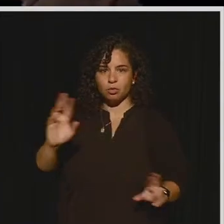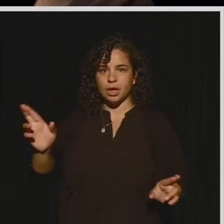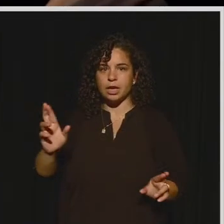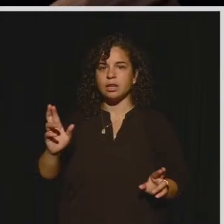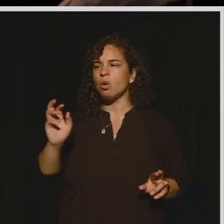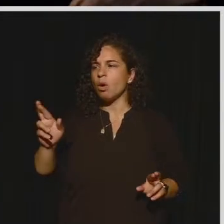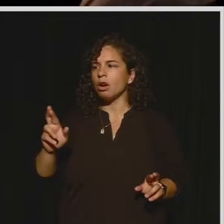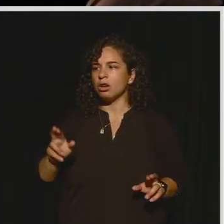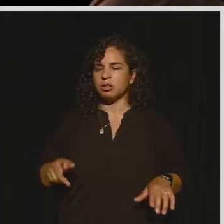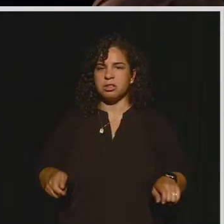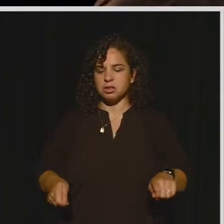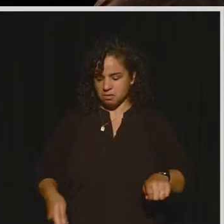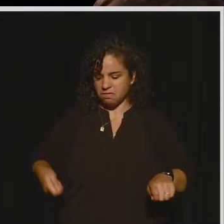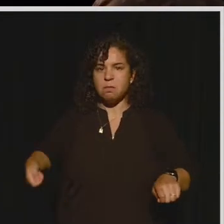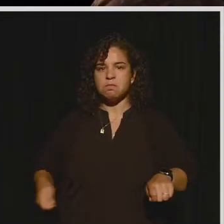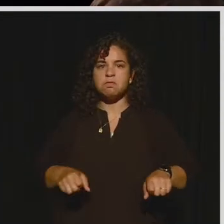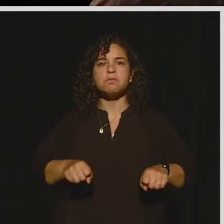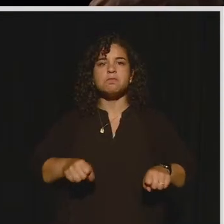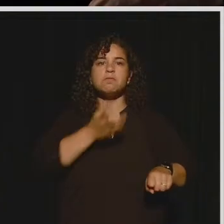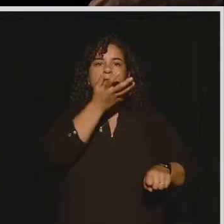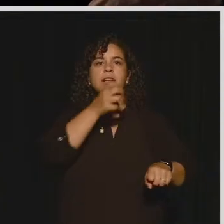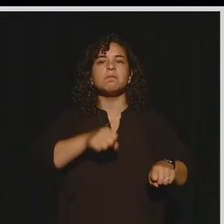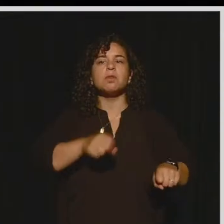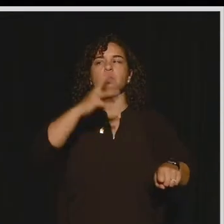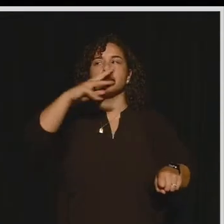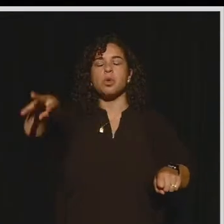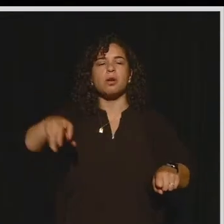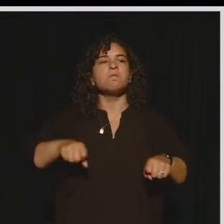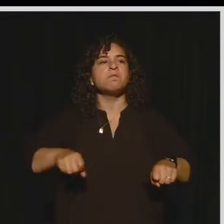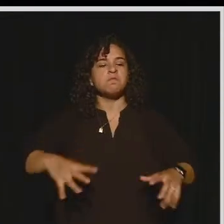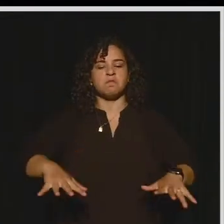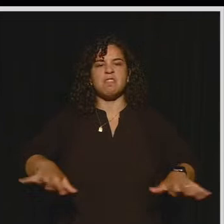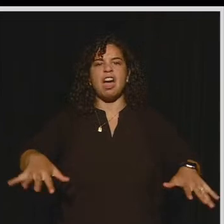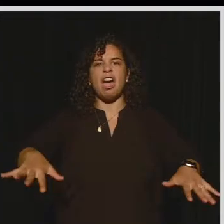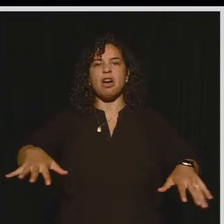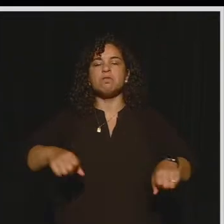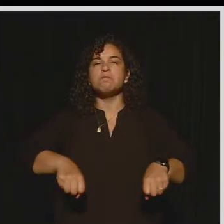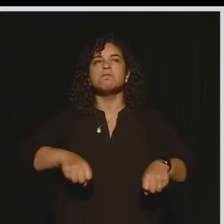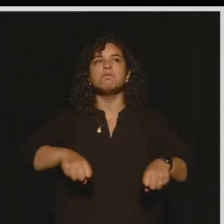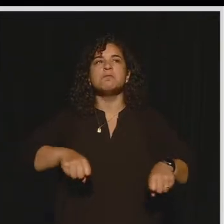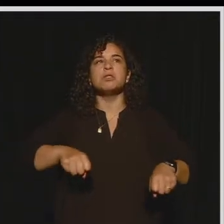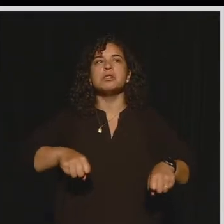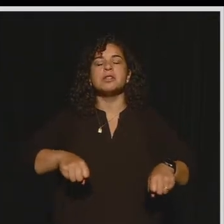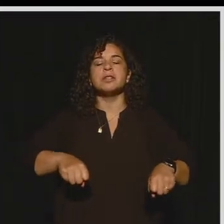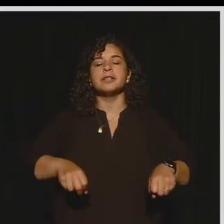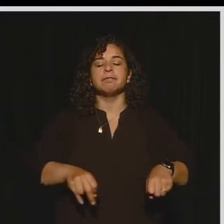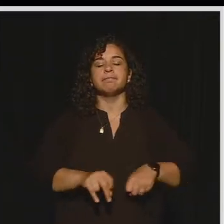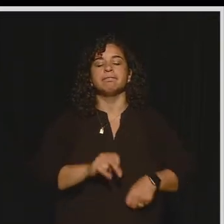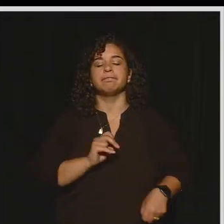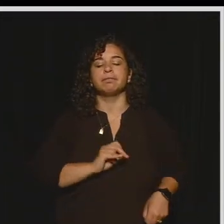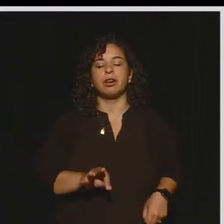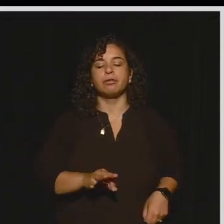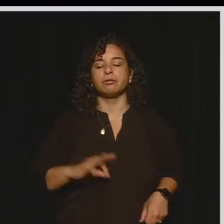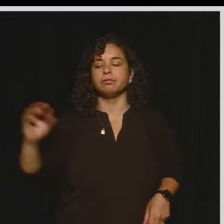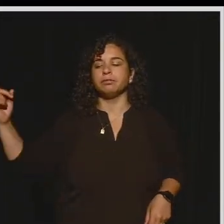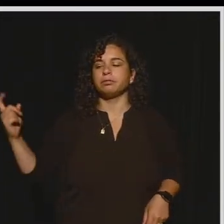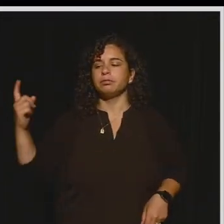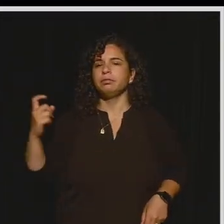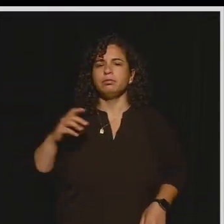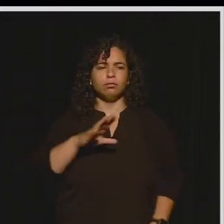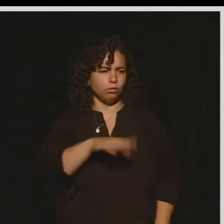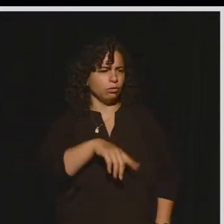ignore the son of a gun. And so I turn off the mower, he's standing there, and he said, yeah, so your lawn